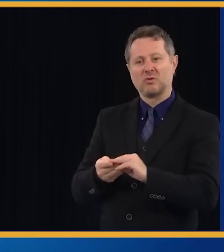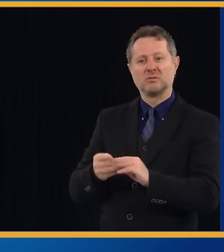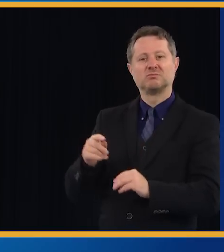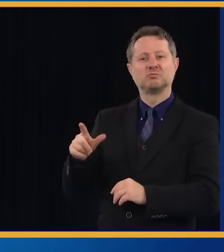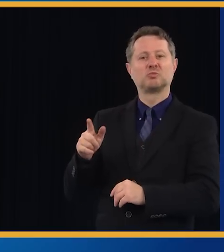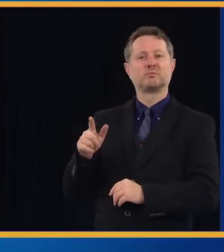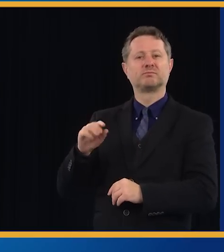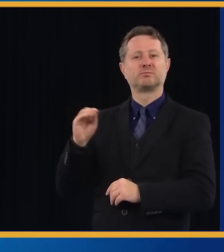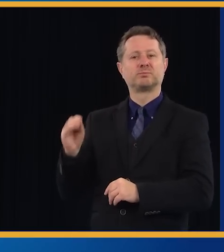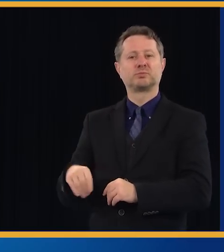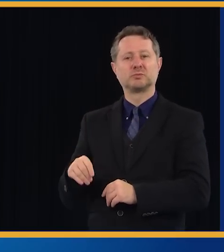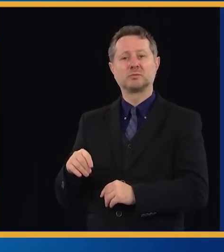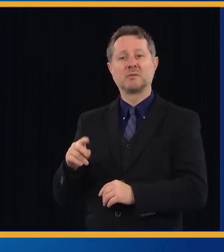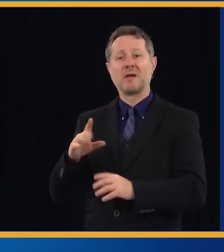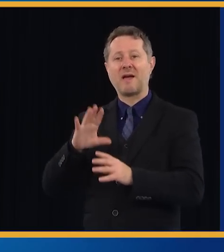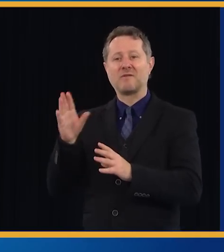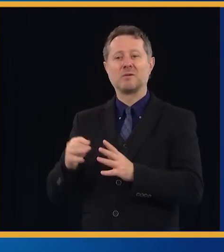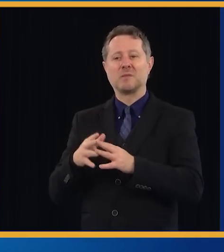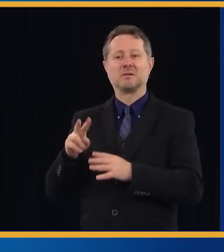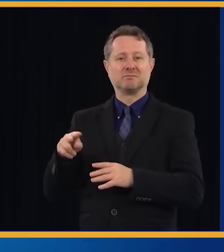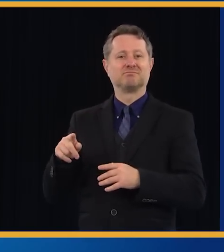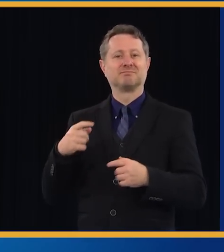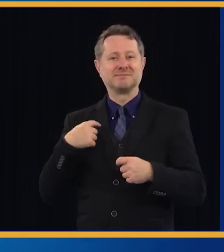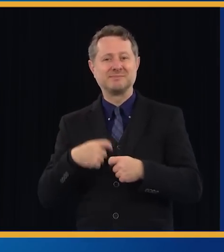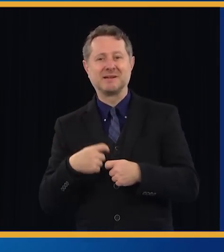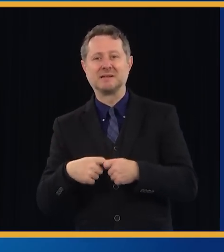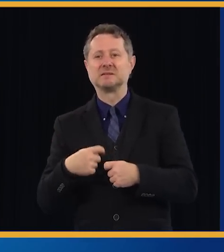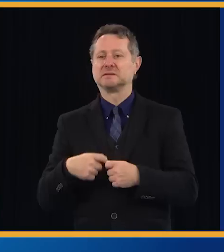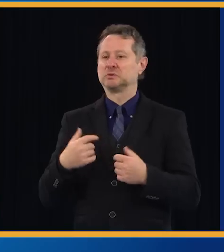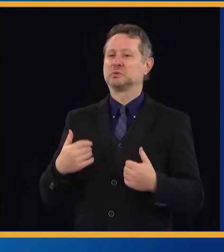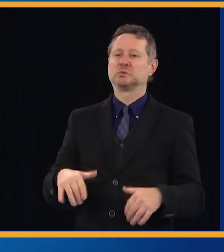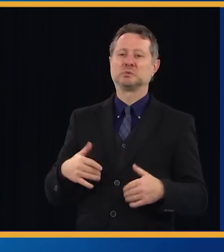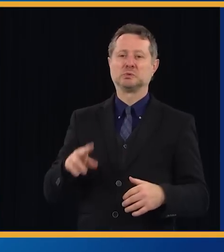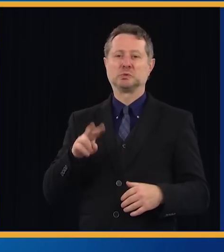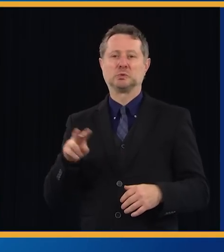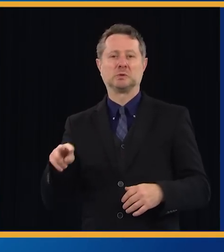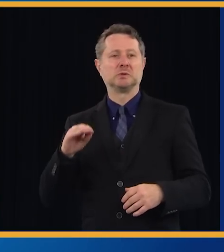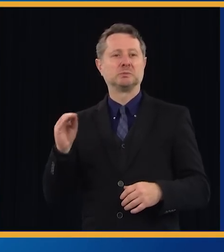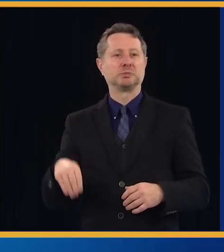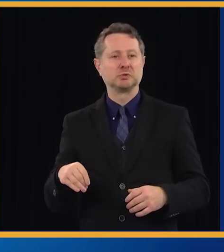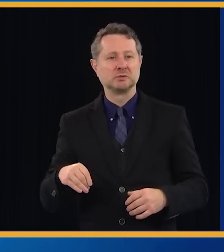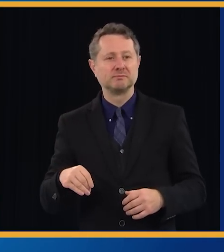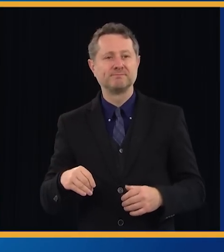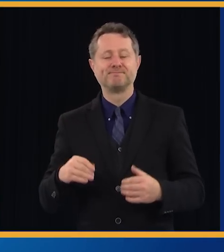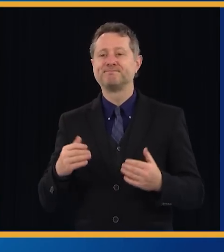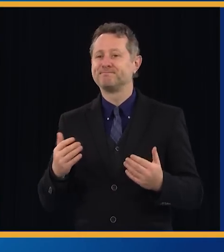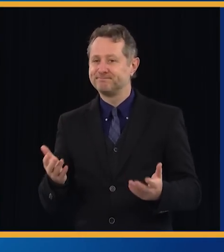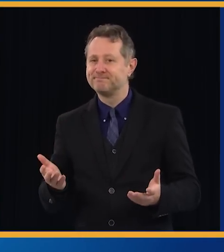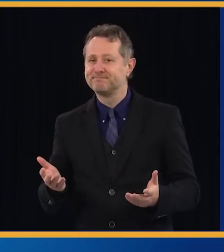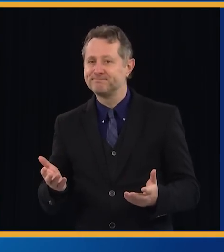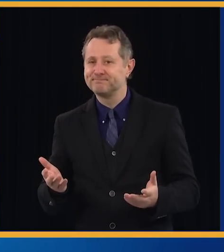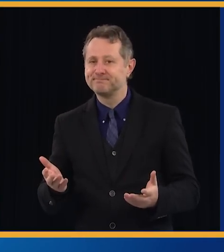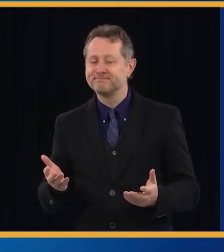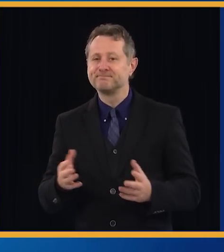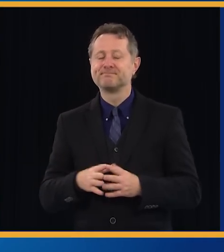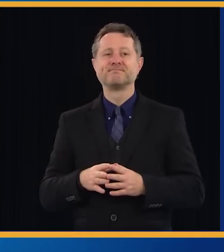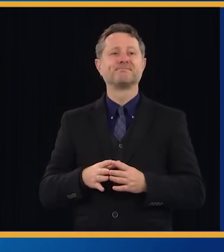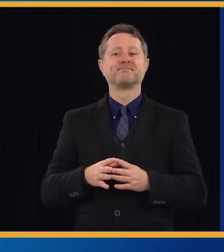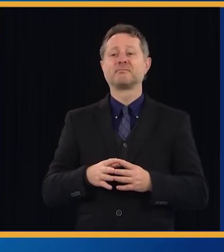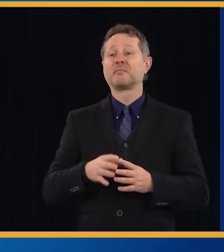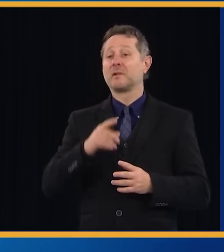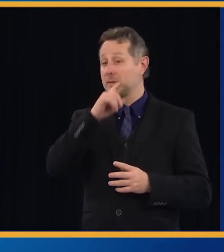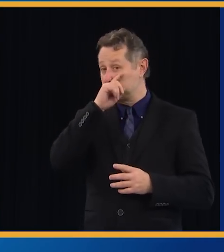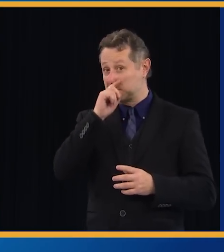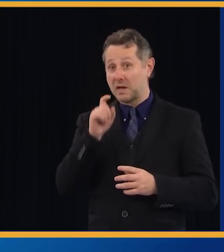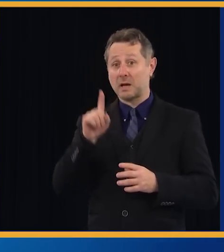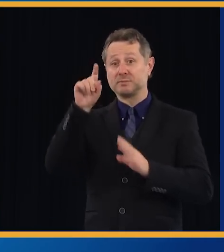So the African American number, Latino number is 22%. But, and the upstate